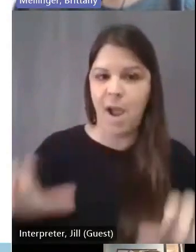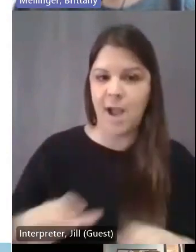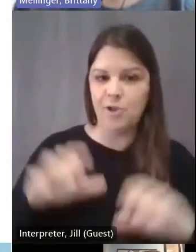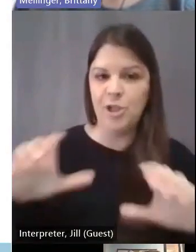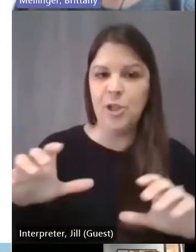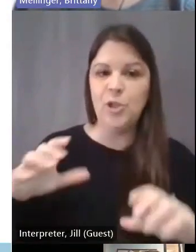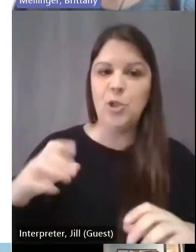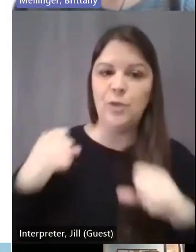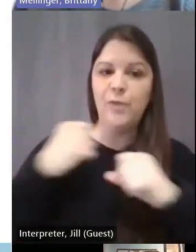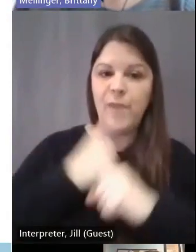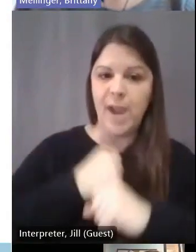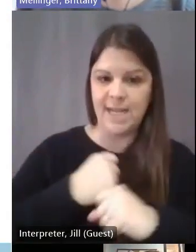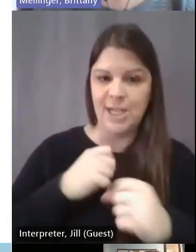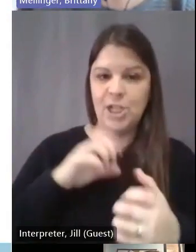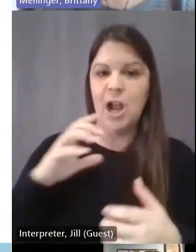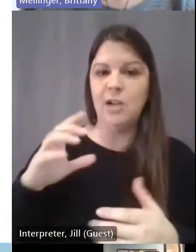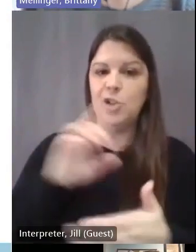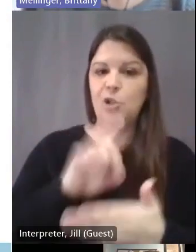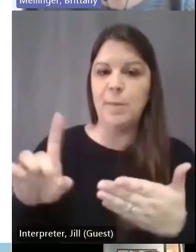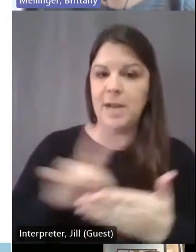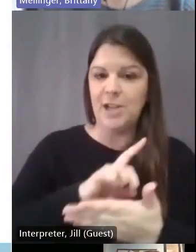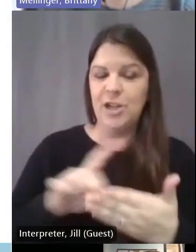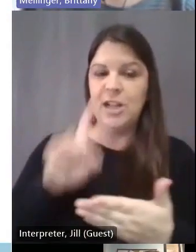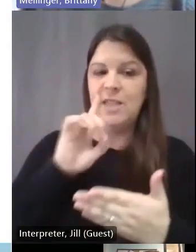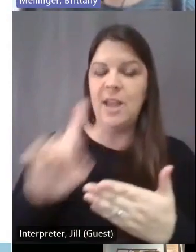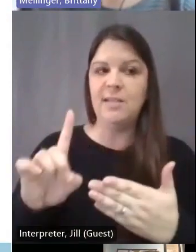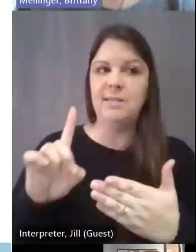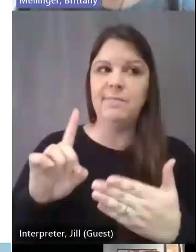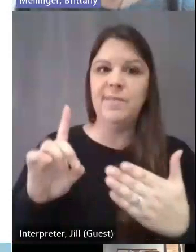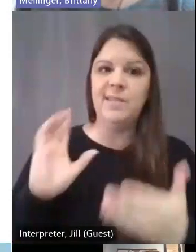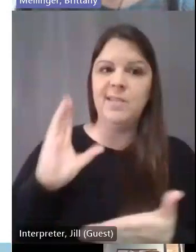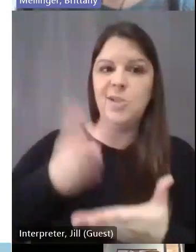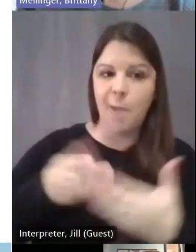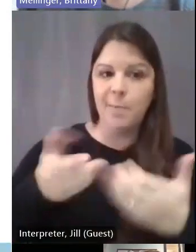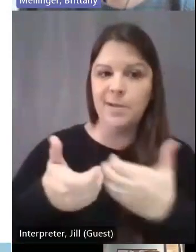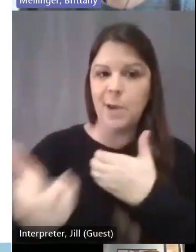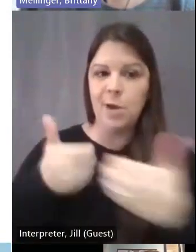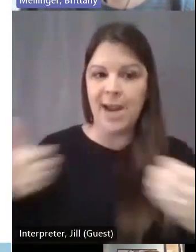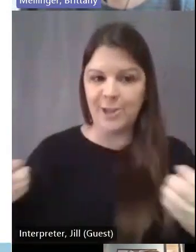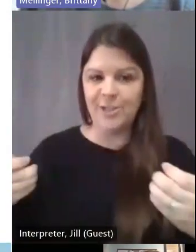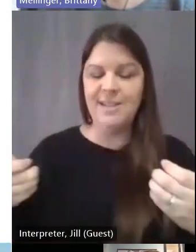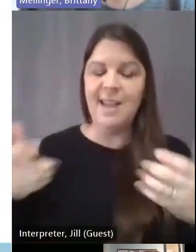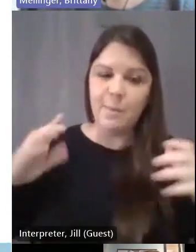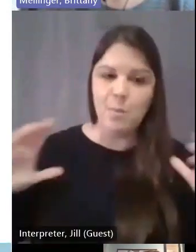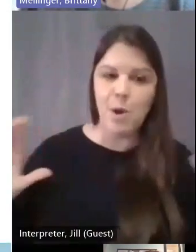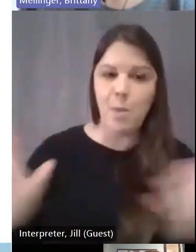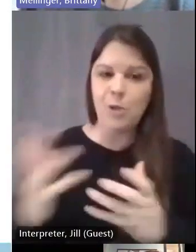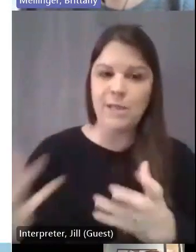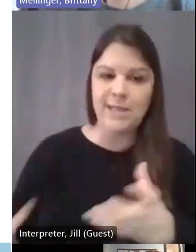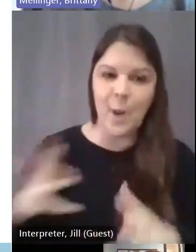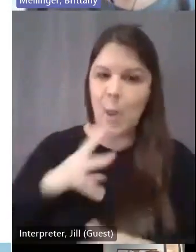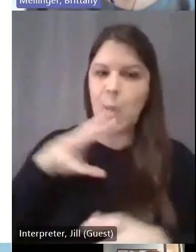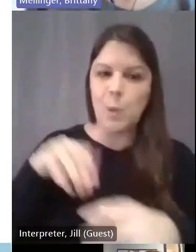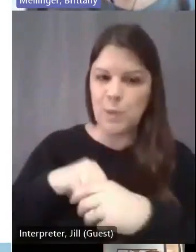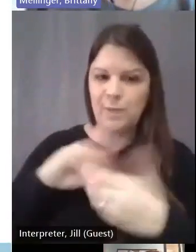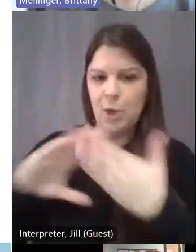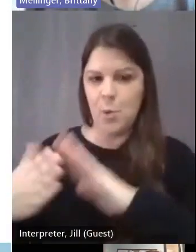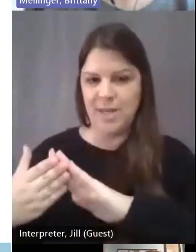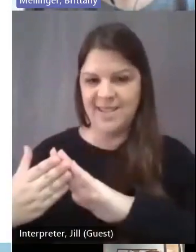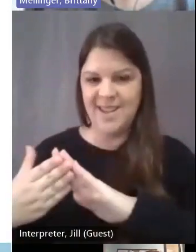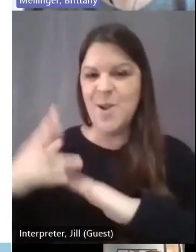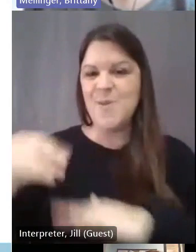combating discrimination that overcome patterns of segregation and foster inclusive communities that are free from barriers that